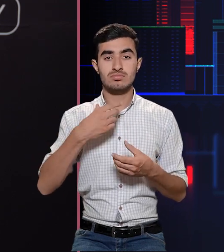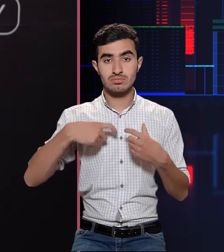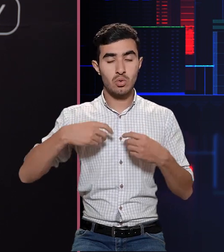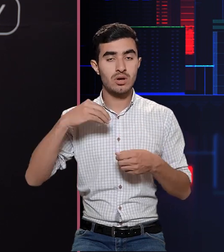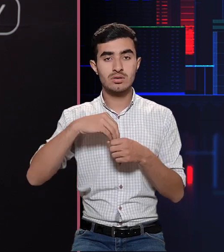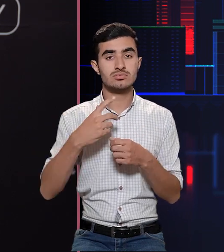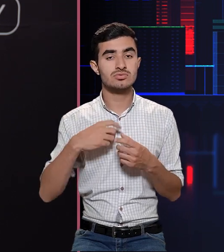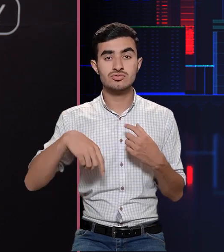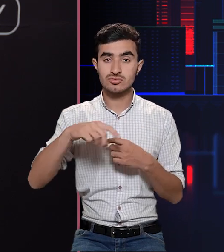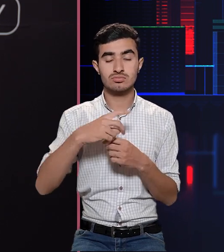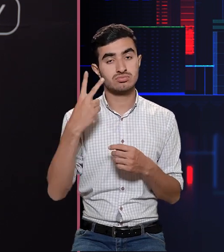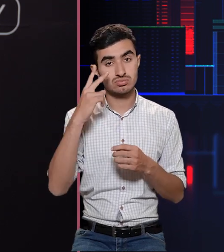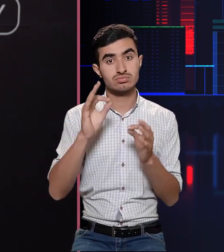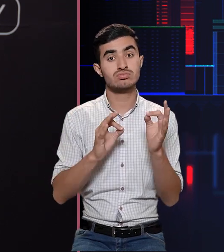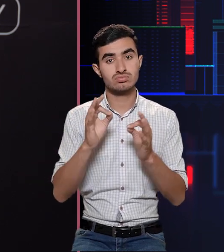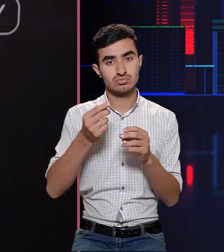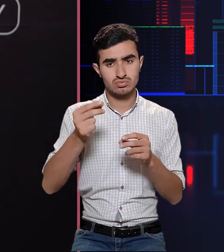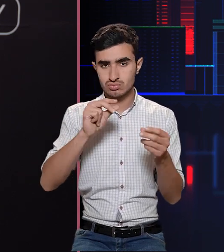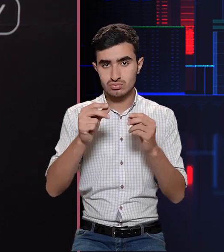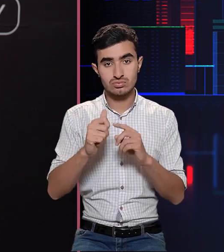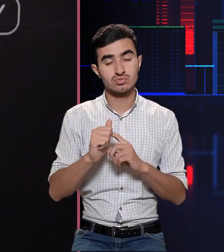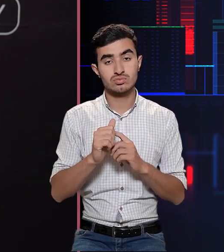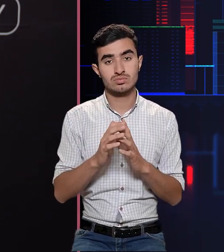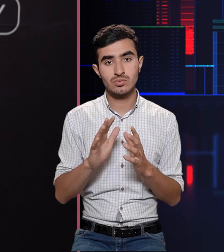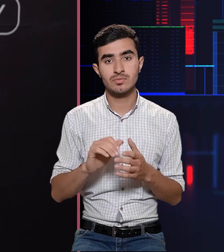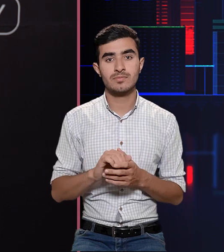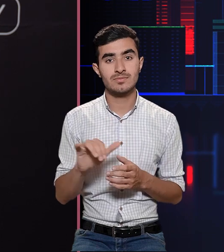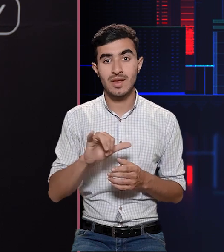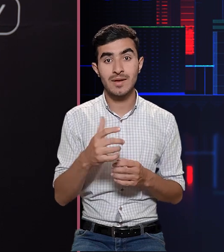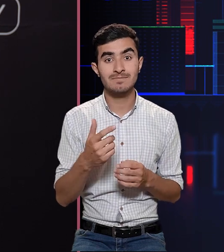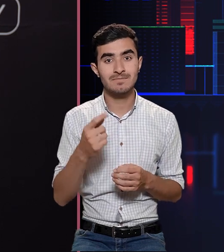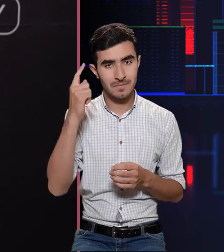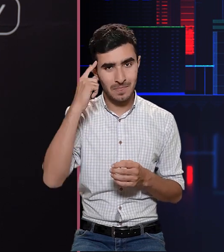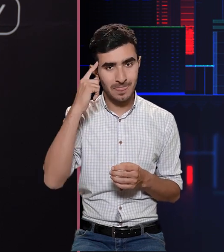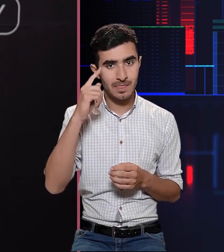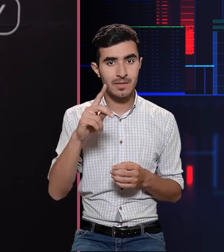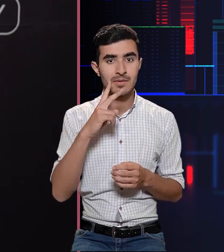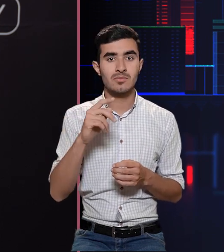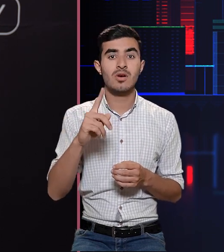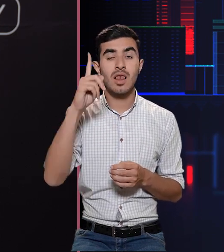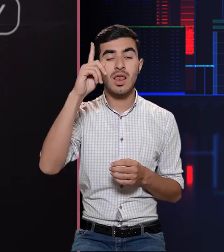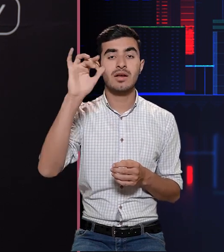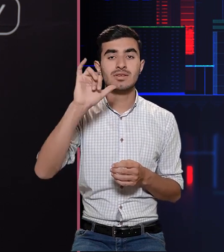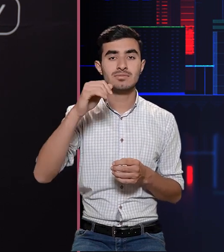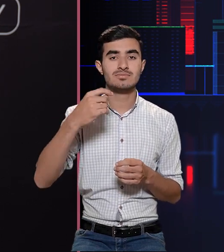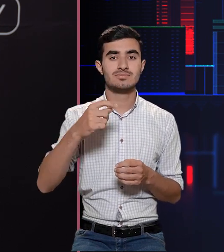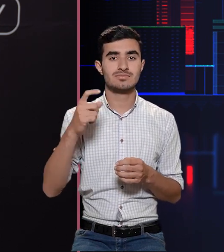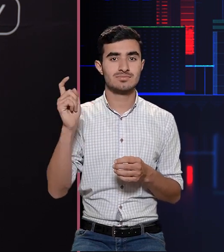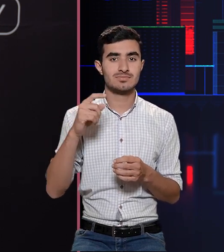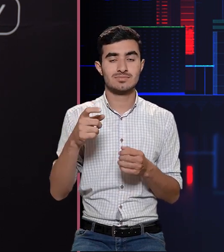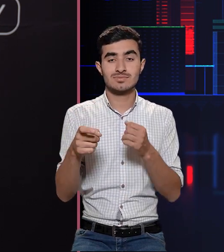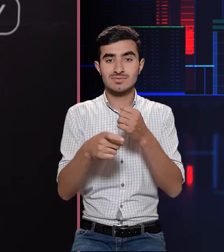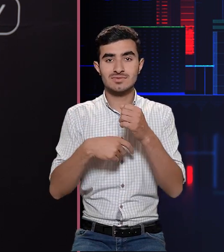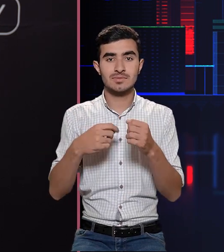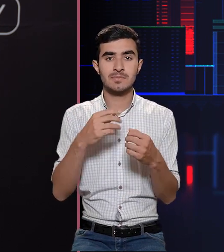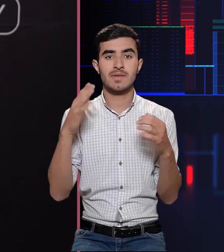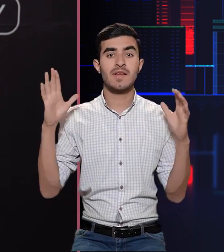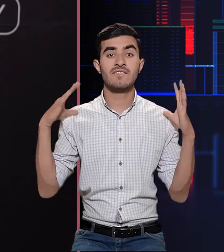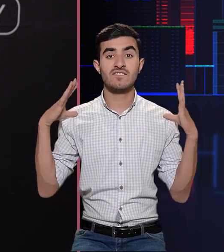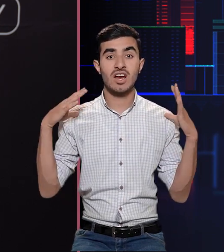patient. And as I used to say, that it is just like Allah Ta'ala ne upar se Israel mareez ke